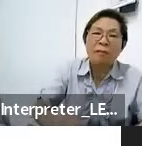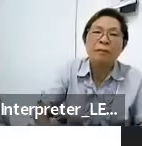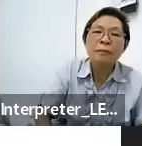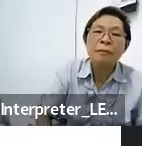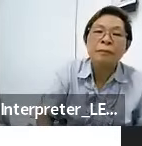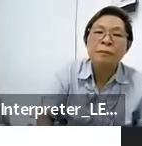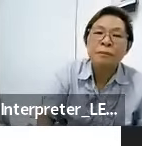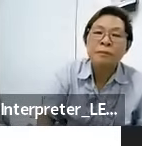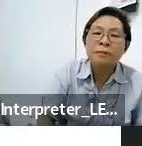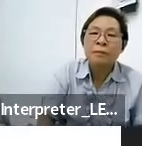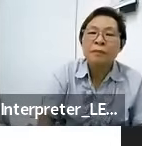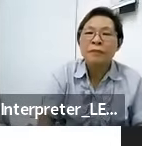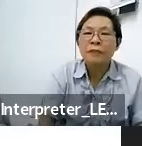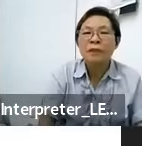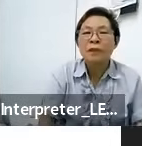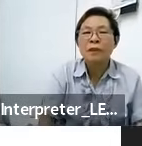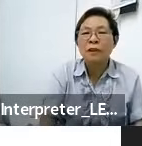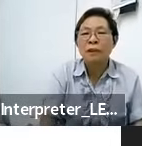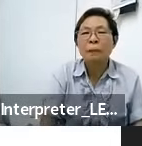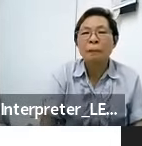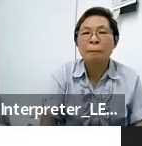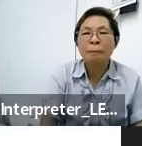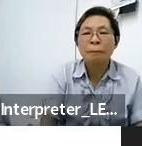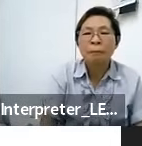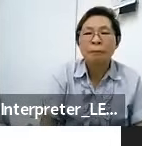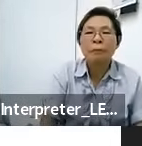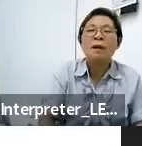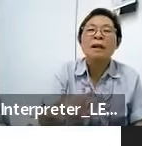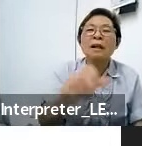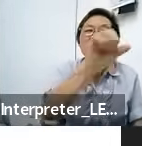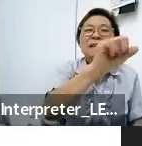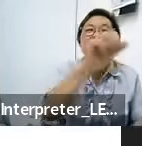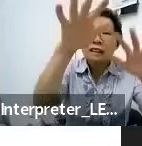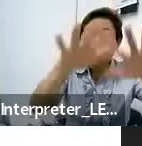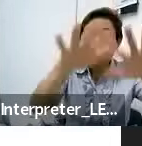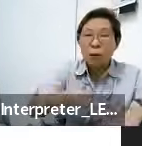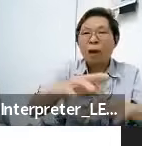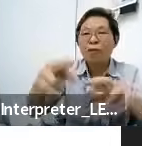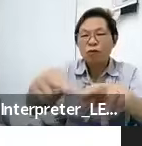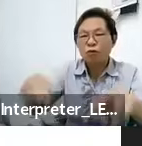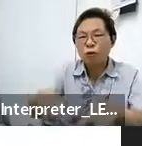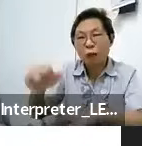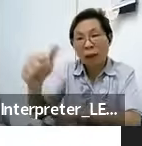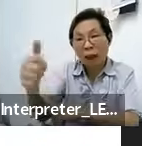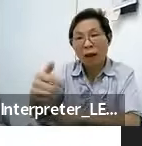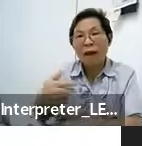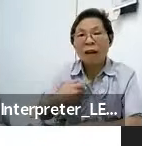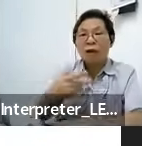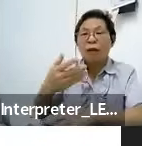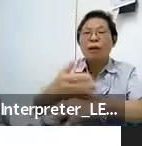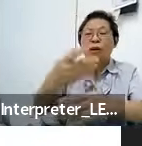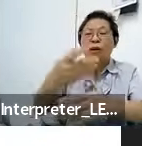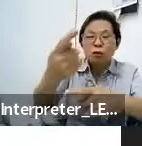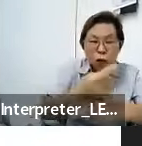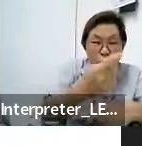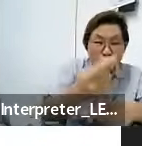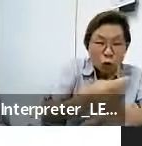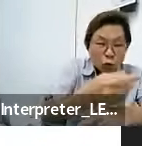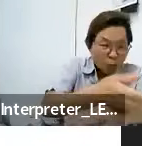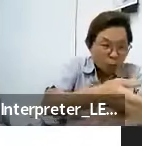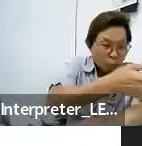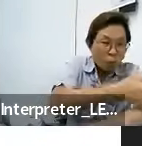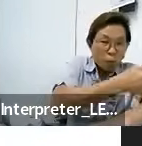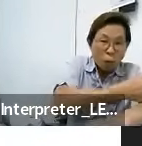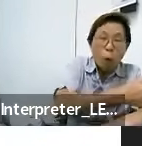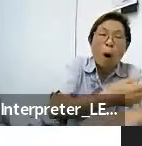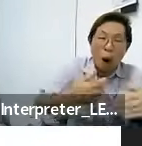partnerships such as UNESCO IITE, SEMEO, and other regional organizations. Our upskilling of adults is very much there because